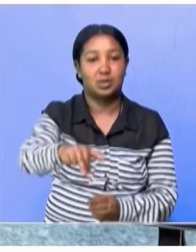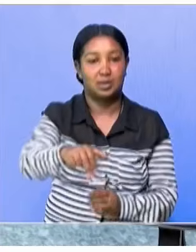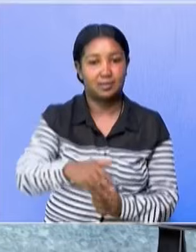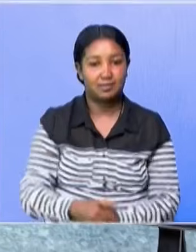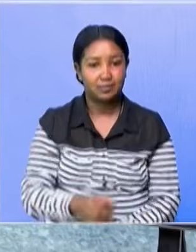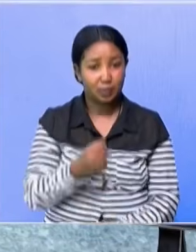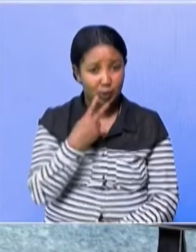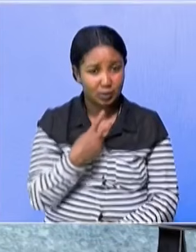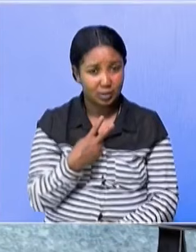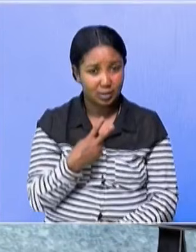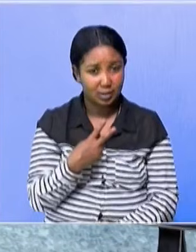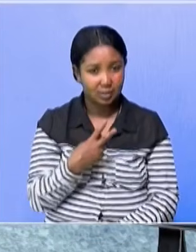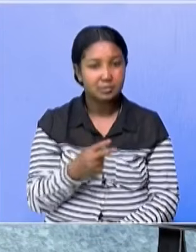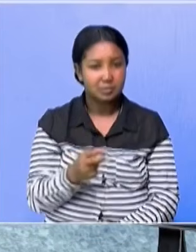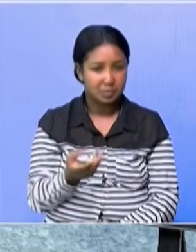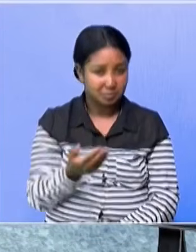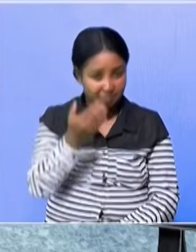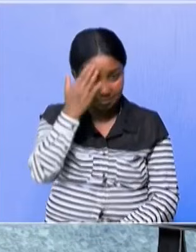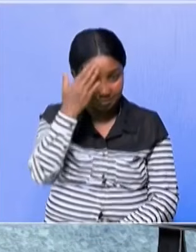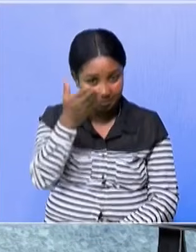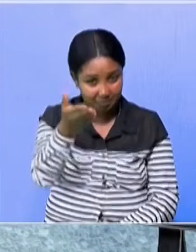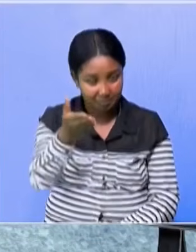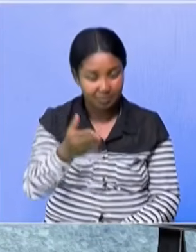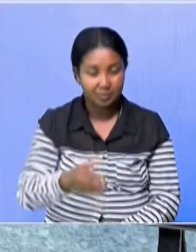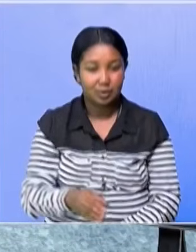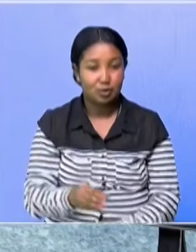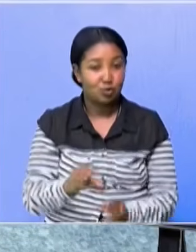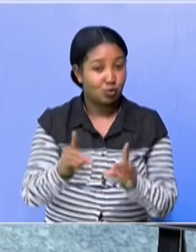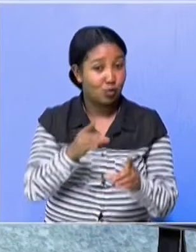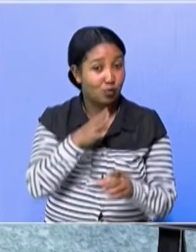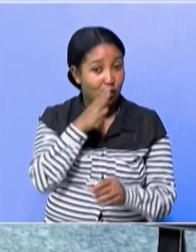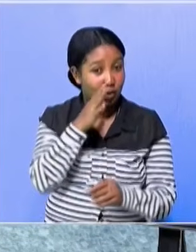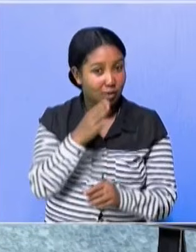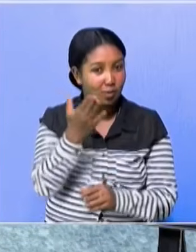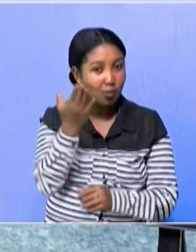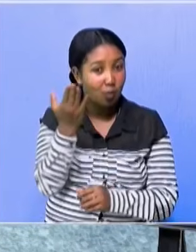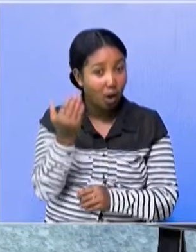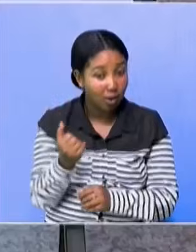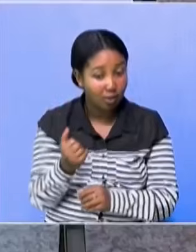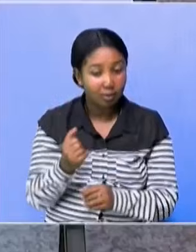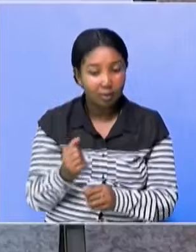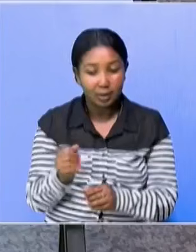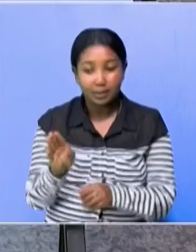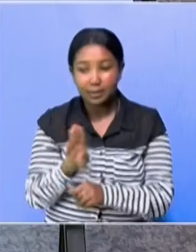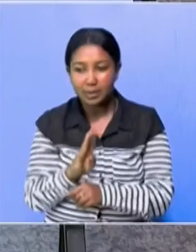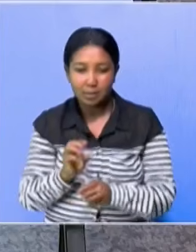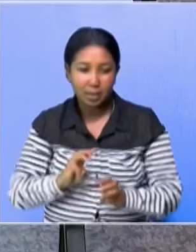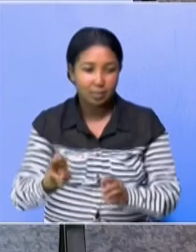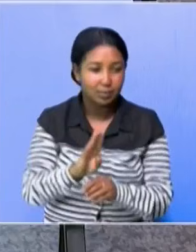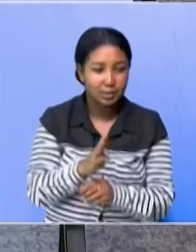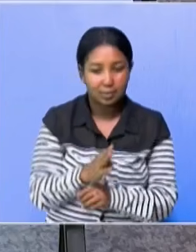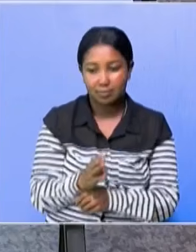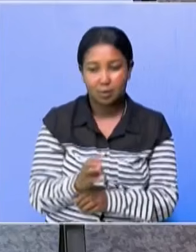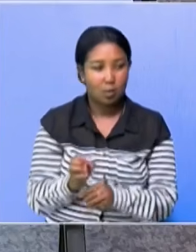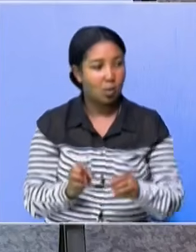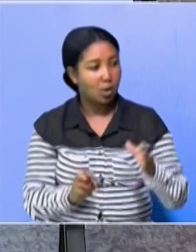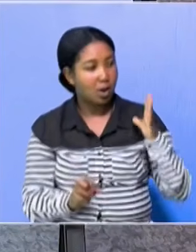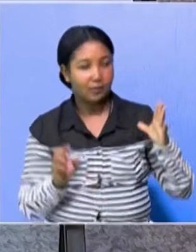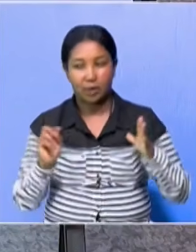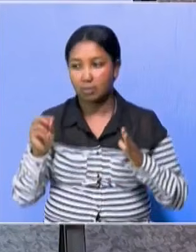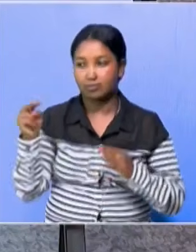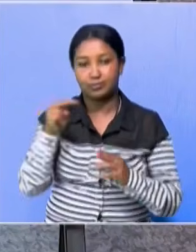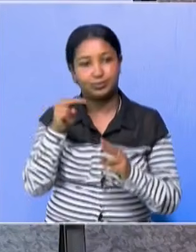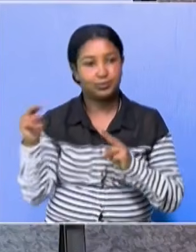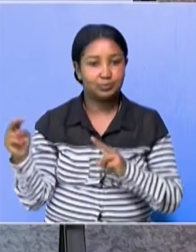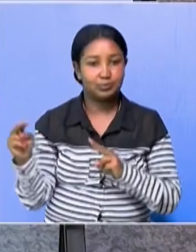You see, zebra crossing, it is common, yeah. Don't forget that while you are crossing a busy street, you have to see your left and right side